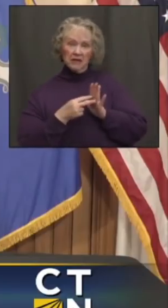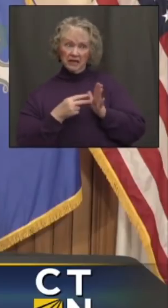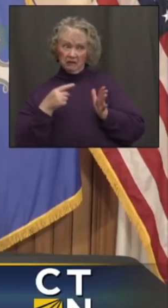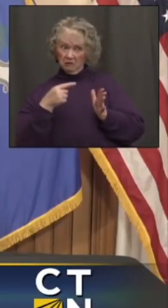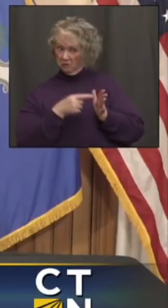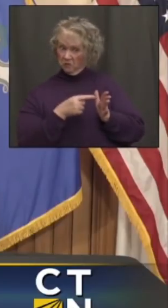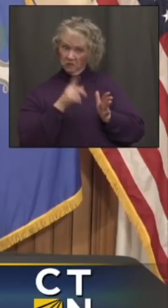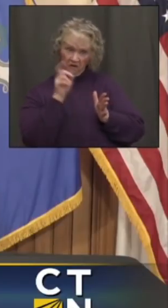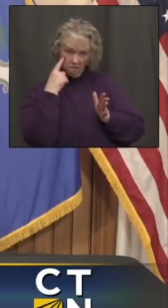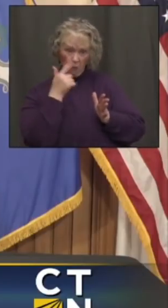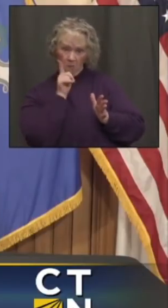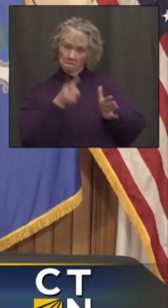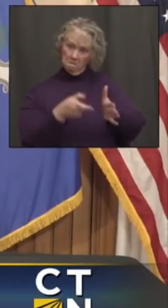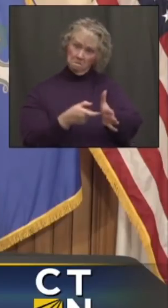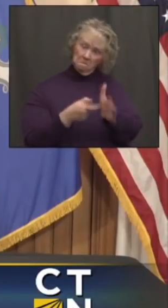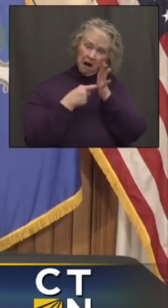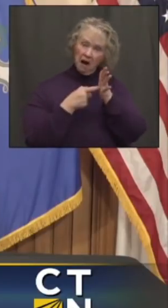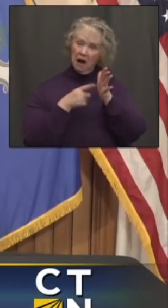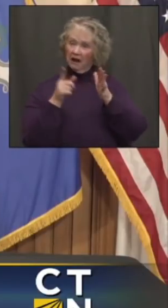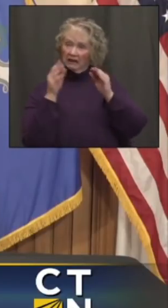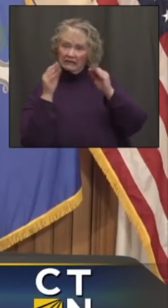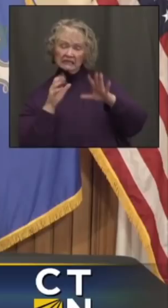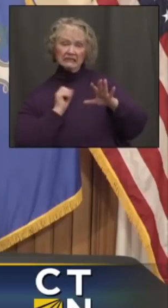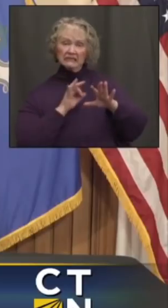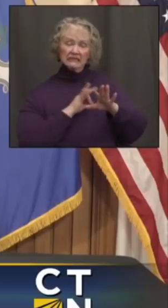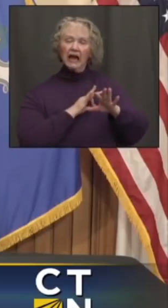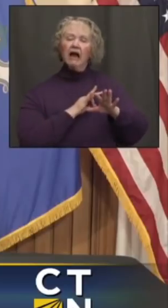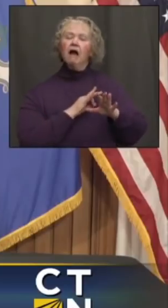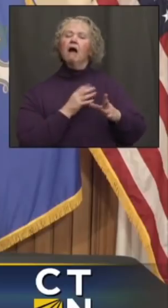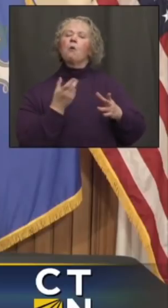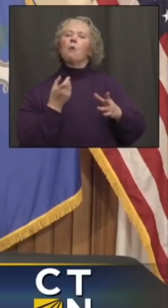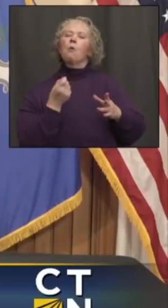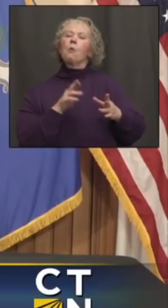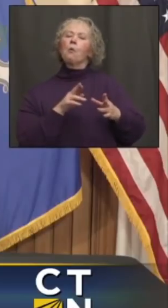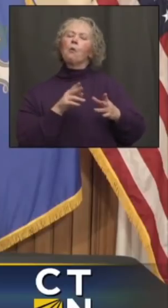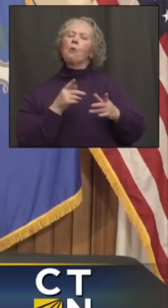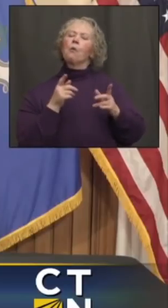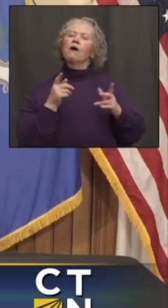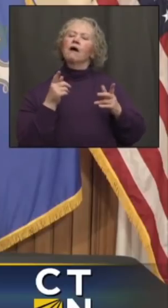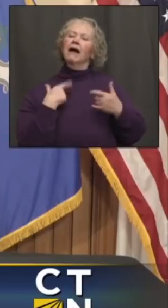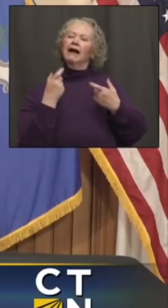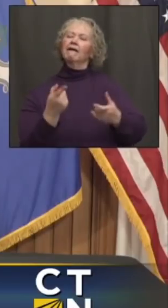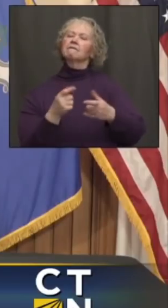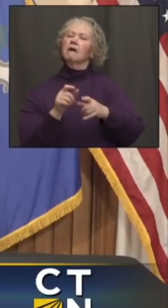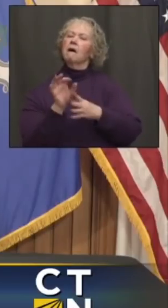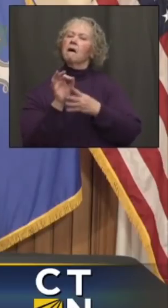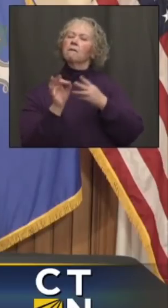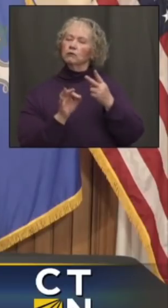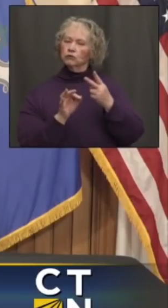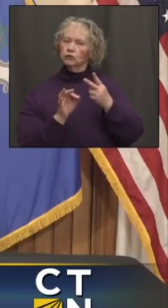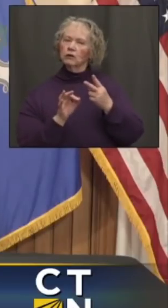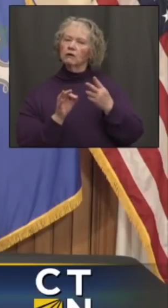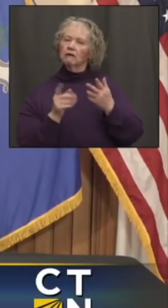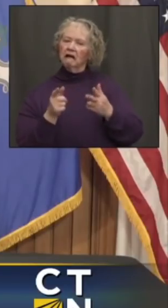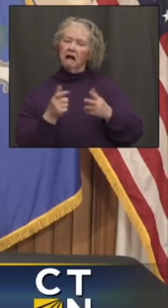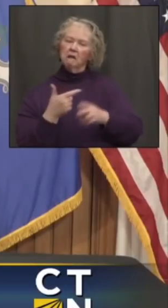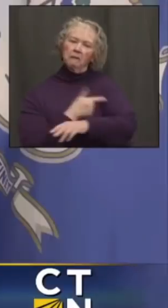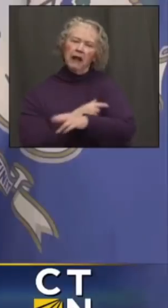vocal about making that a priority for educators here in Connecticut. But how do you plan on doing that?